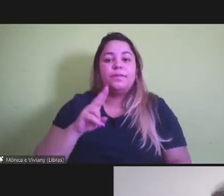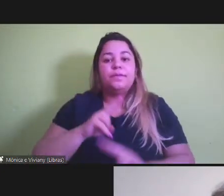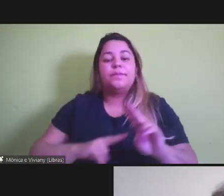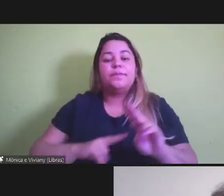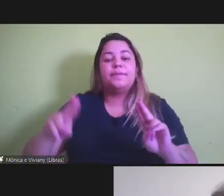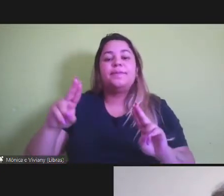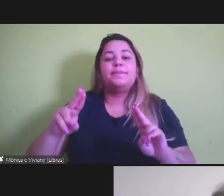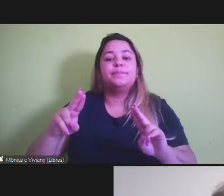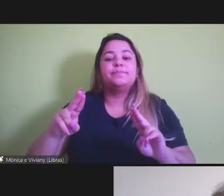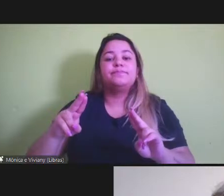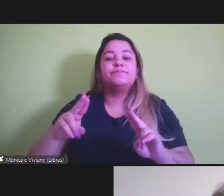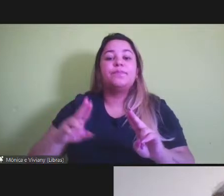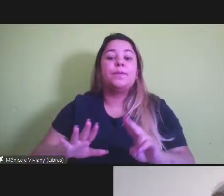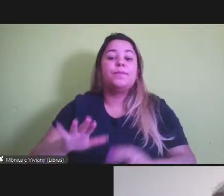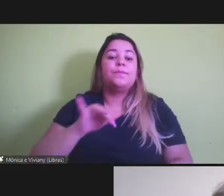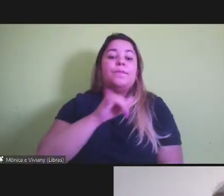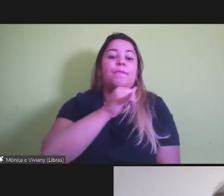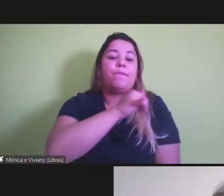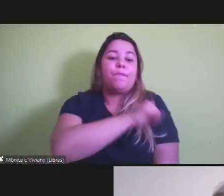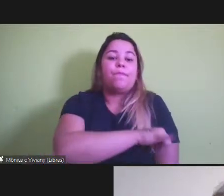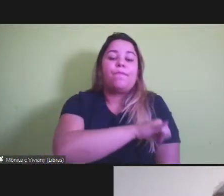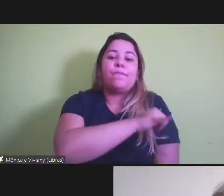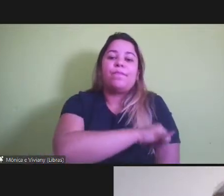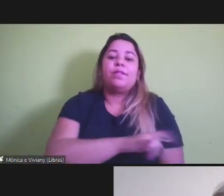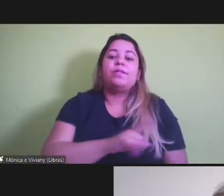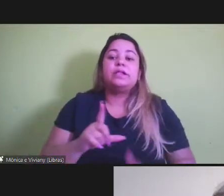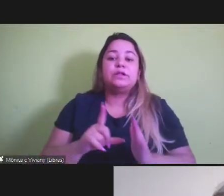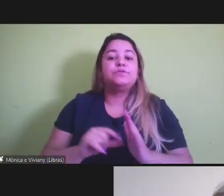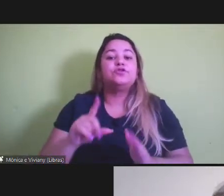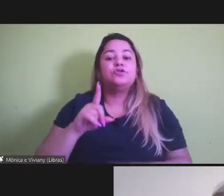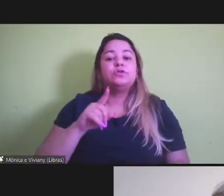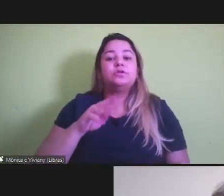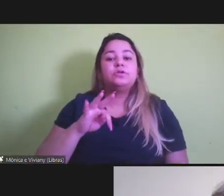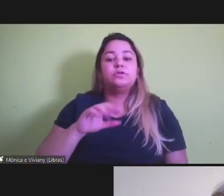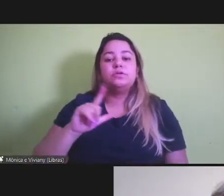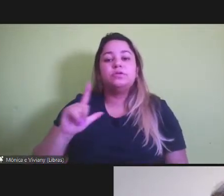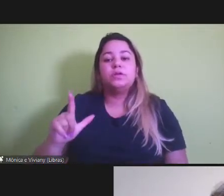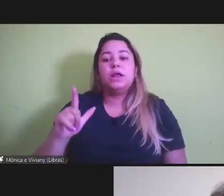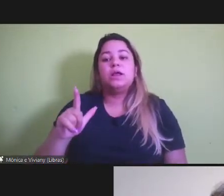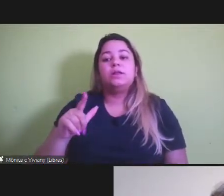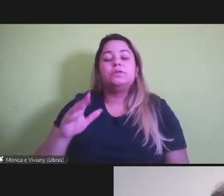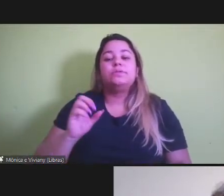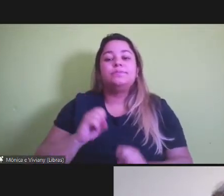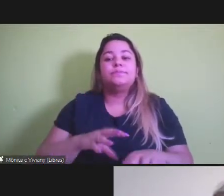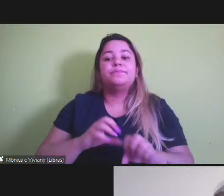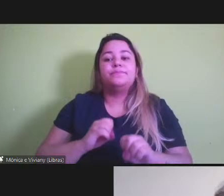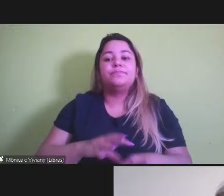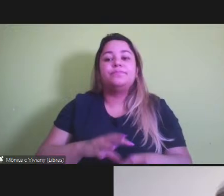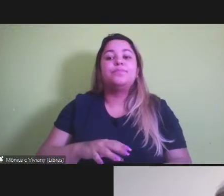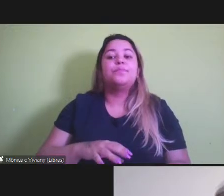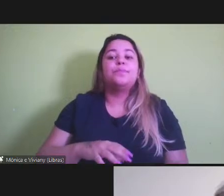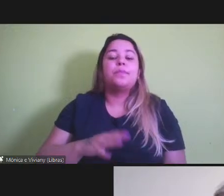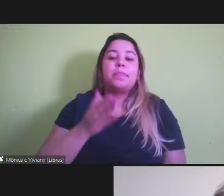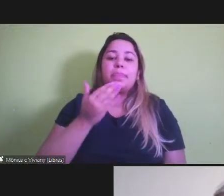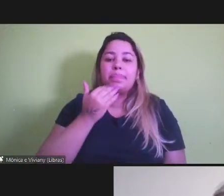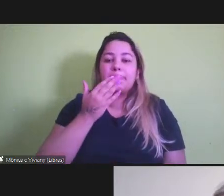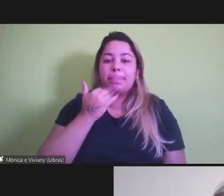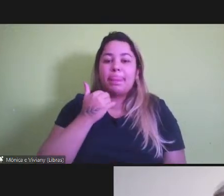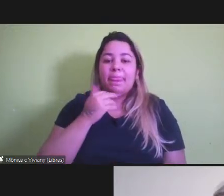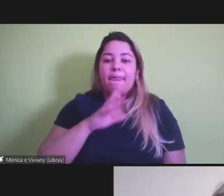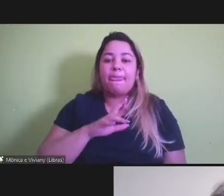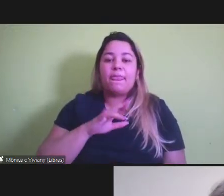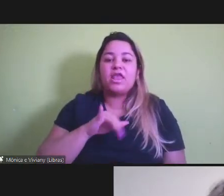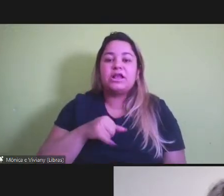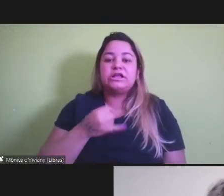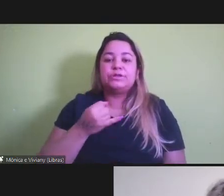the Federal University of Rio de Janeiro, and coordinator of the Digital Lab of Digital Food and